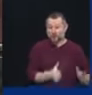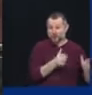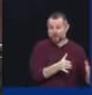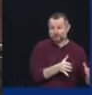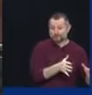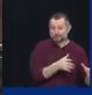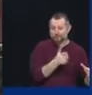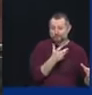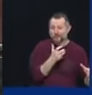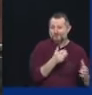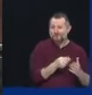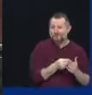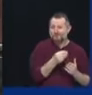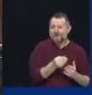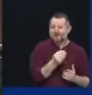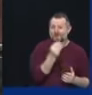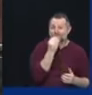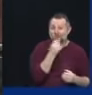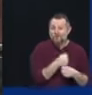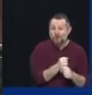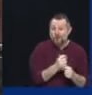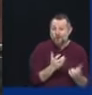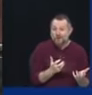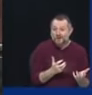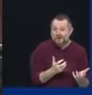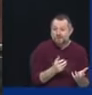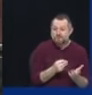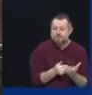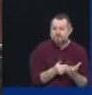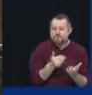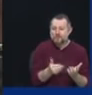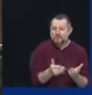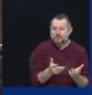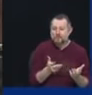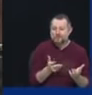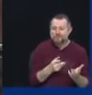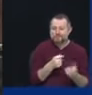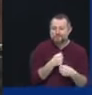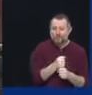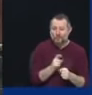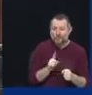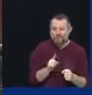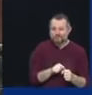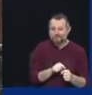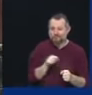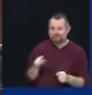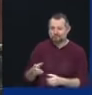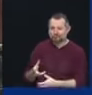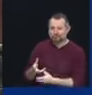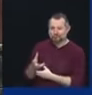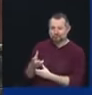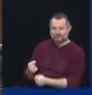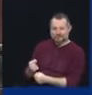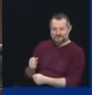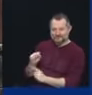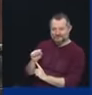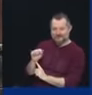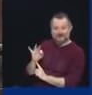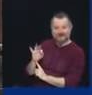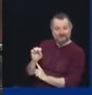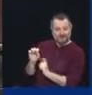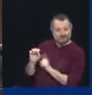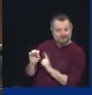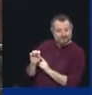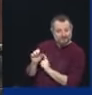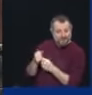product, buy a food product you know is safe. And if it is made in